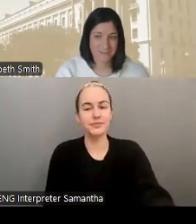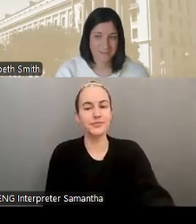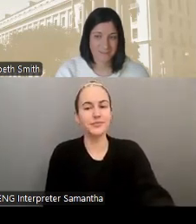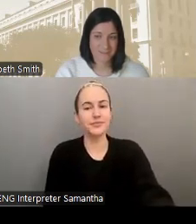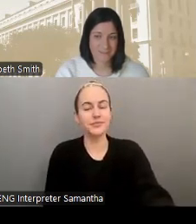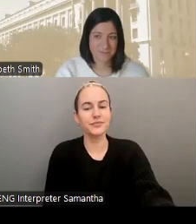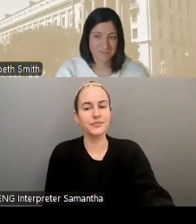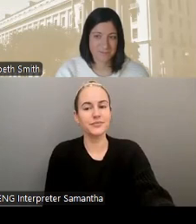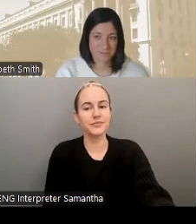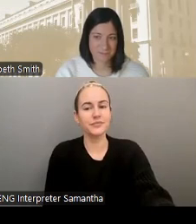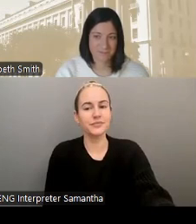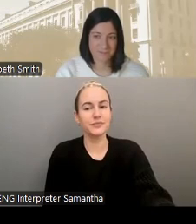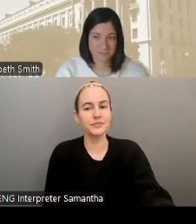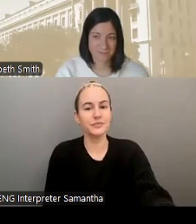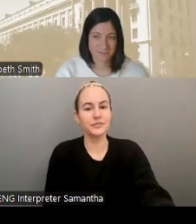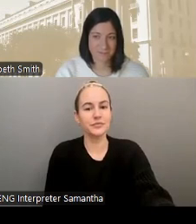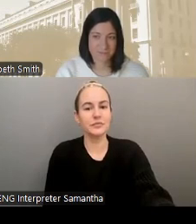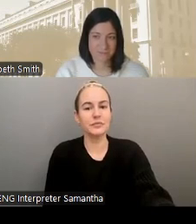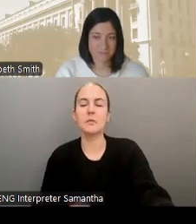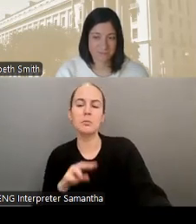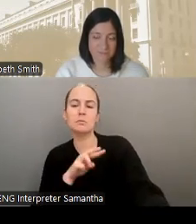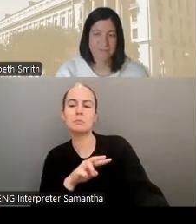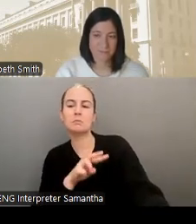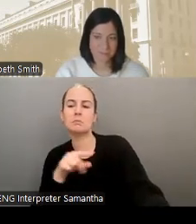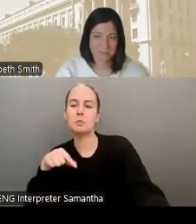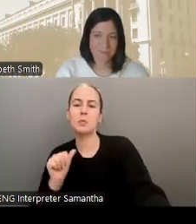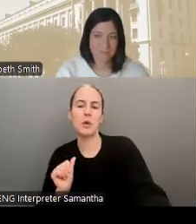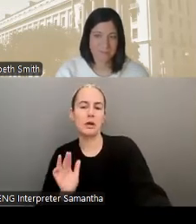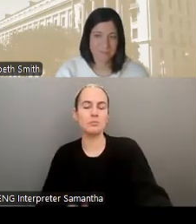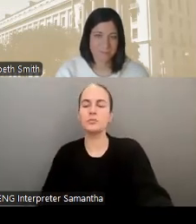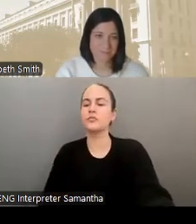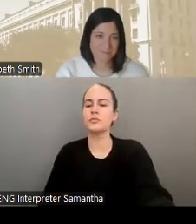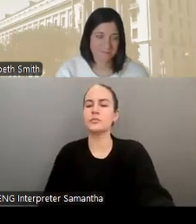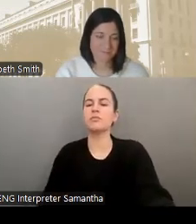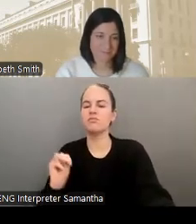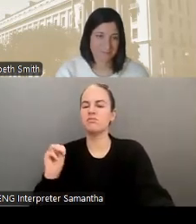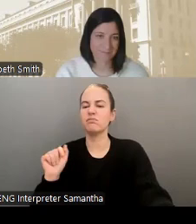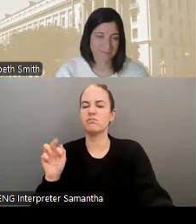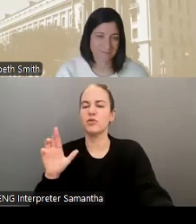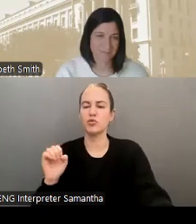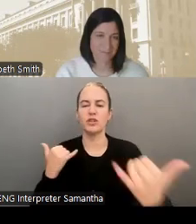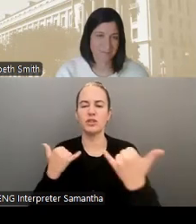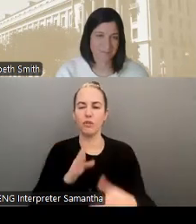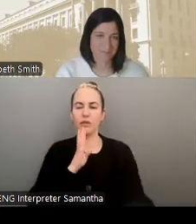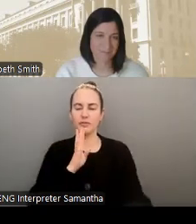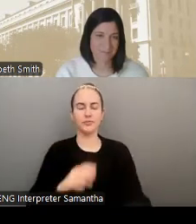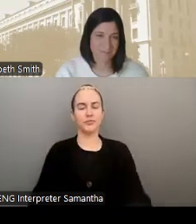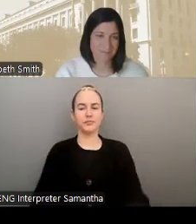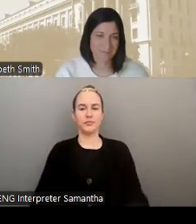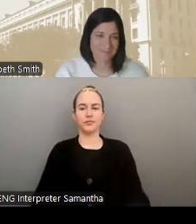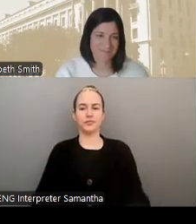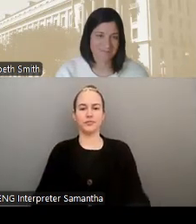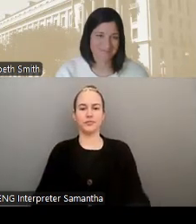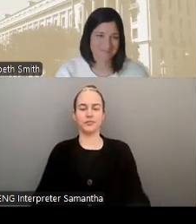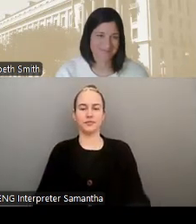We'll keep looking in the question and answer. But again, we don't want to inundate